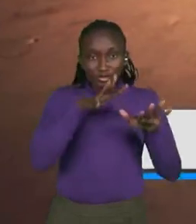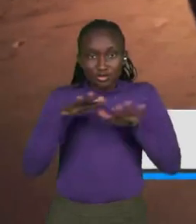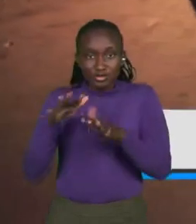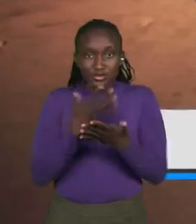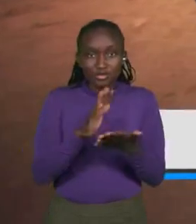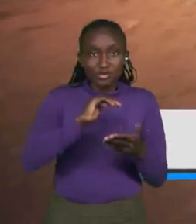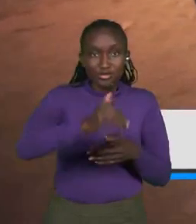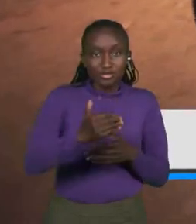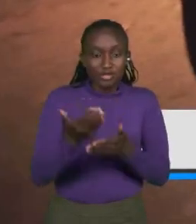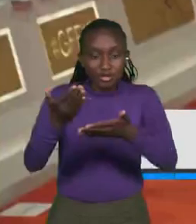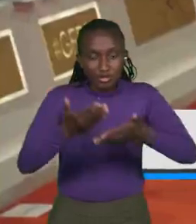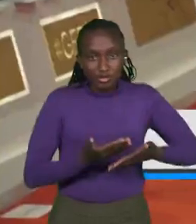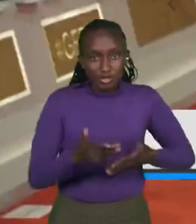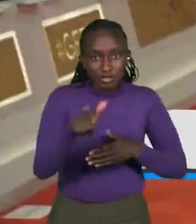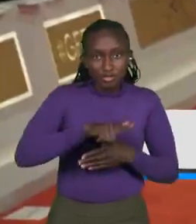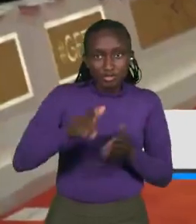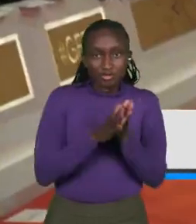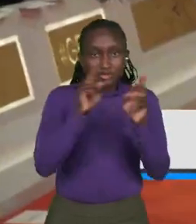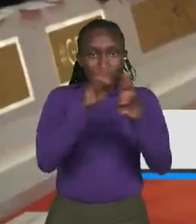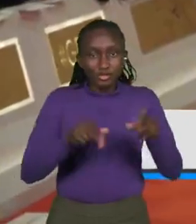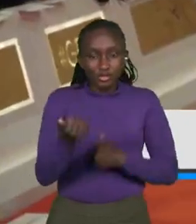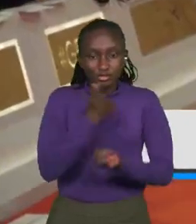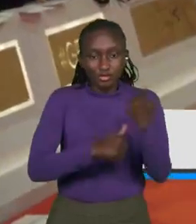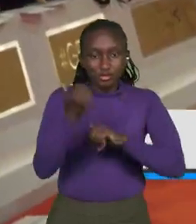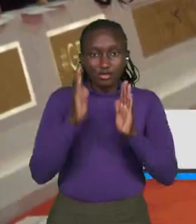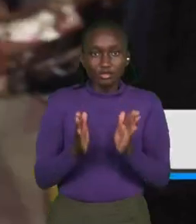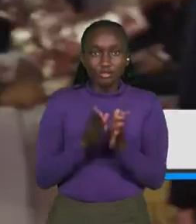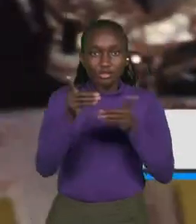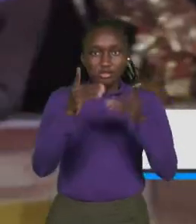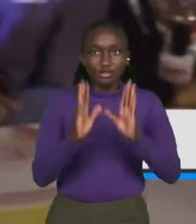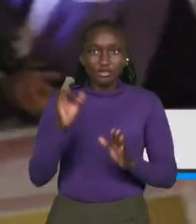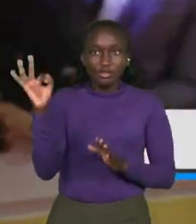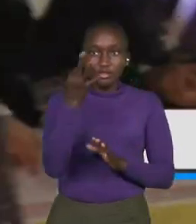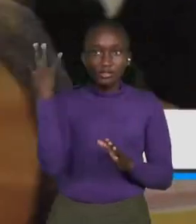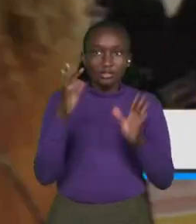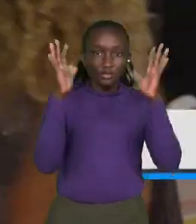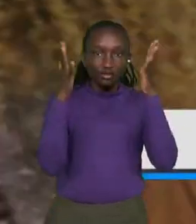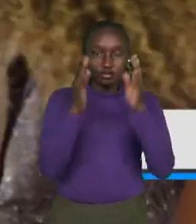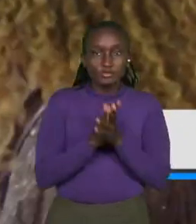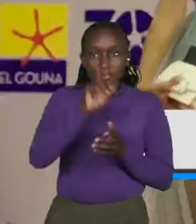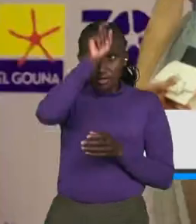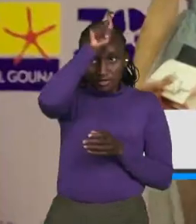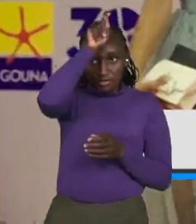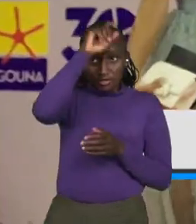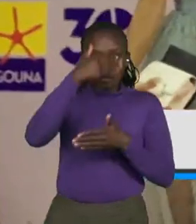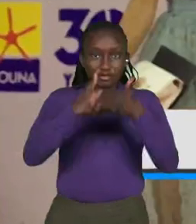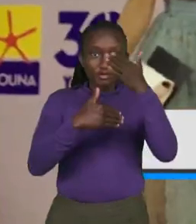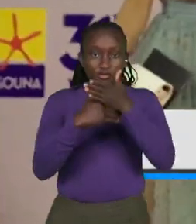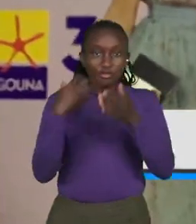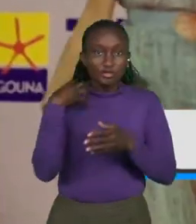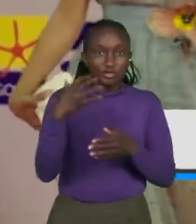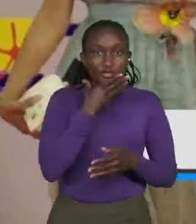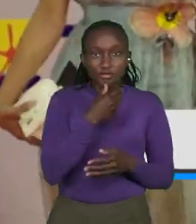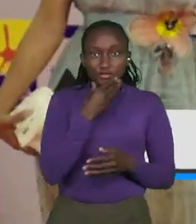Elguna welcomed local and international actors and directors for its third film festival. Egyptian construction tycoon and